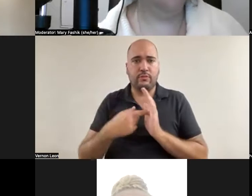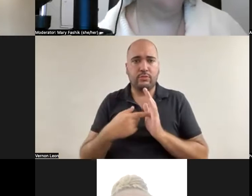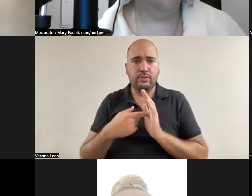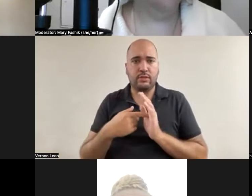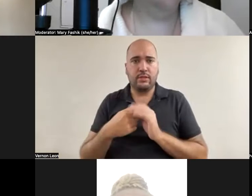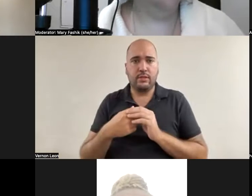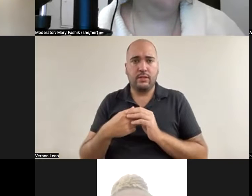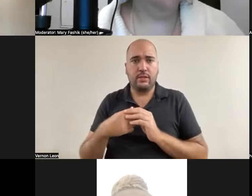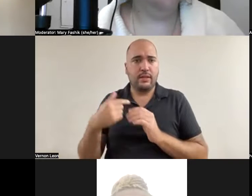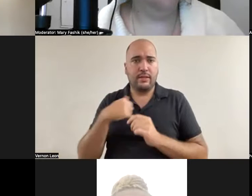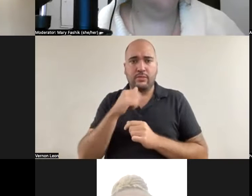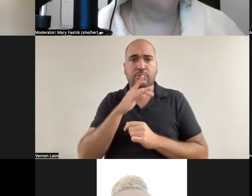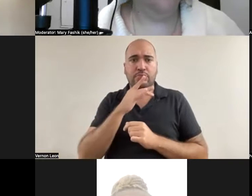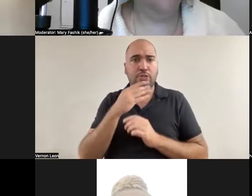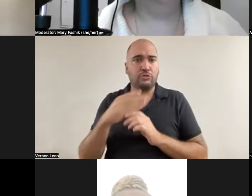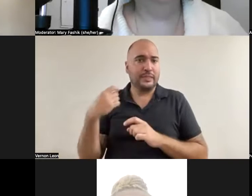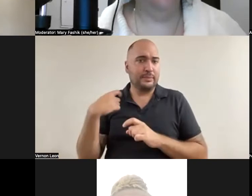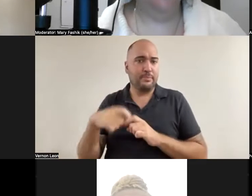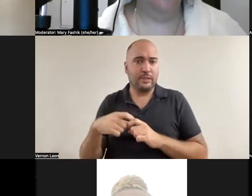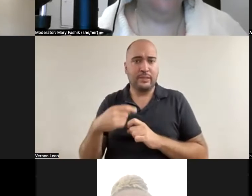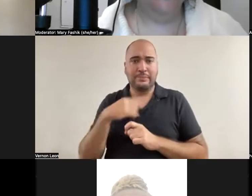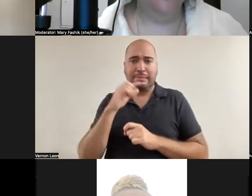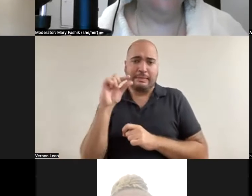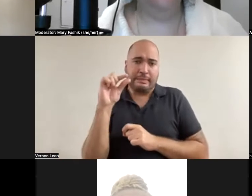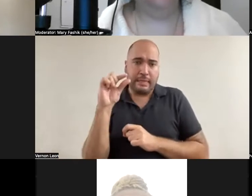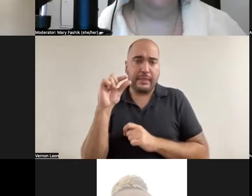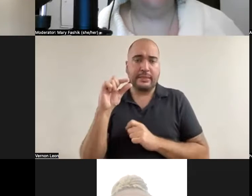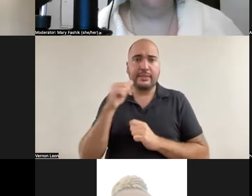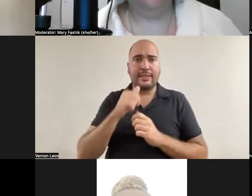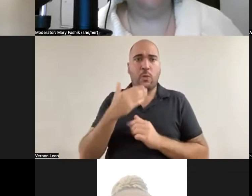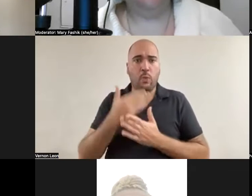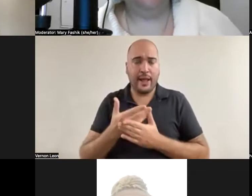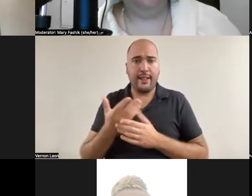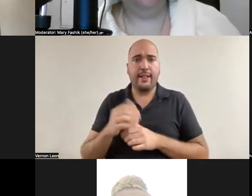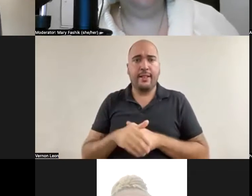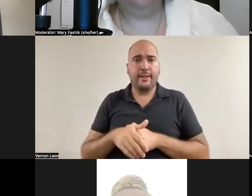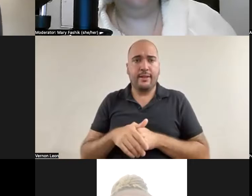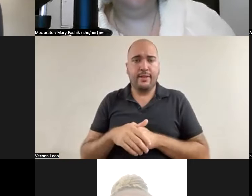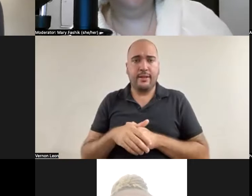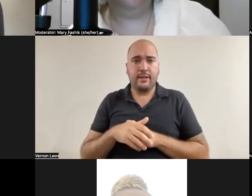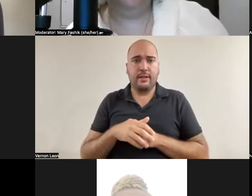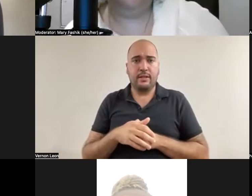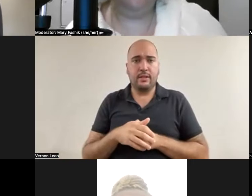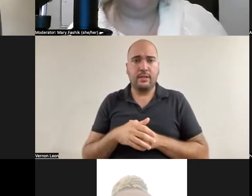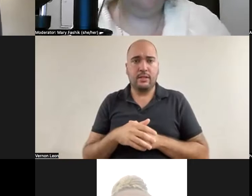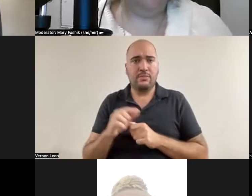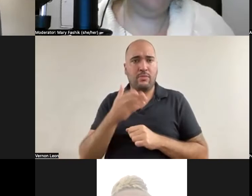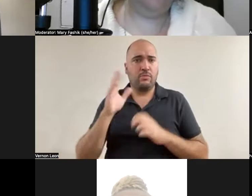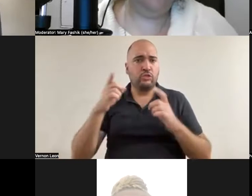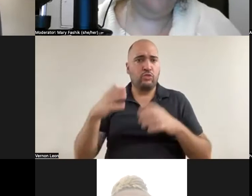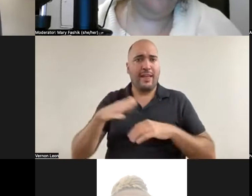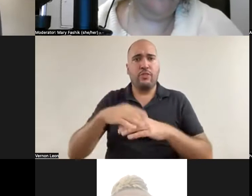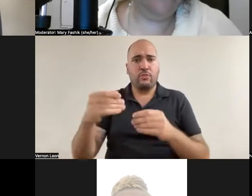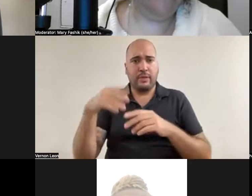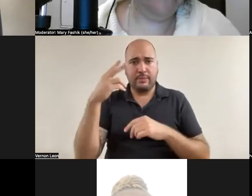example, I don't speak very good Spanish. I speak a little bit of Spanish, not very well, but our director on the ground